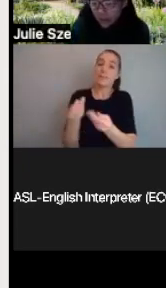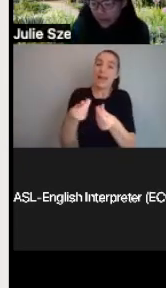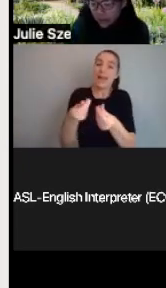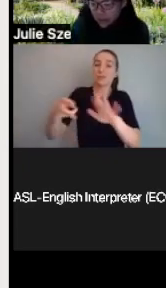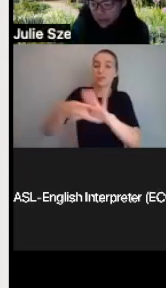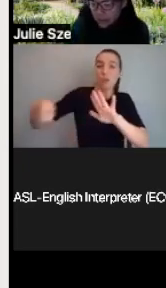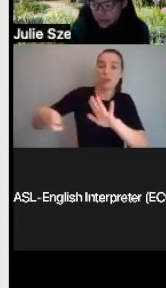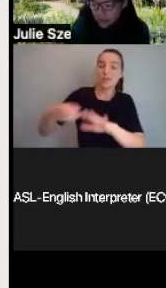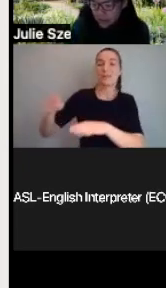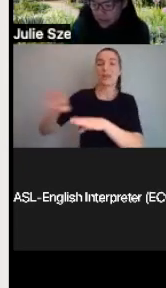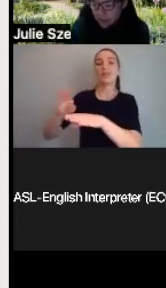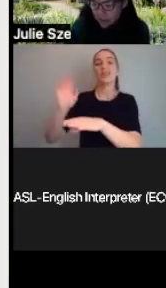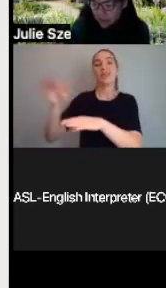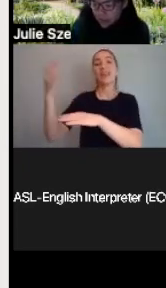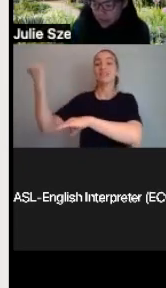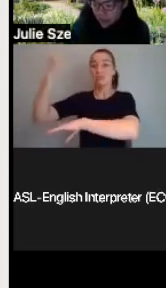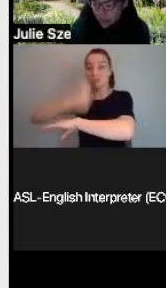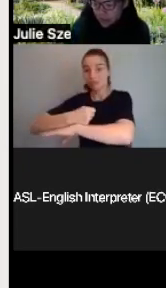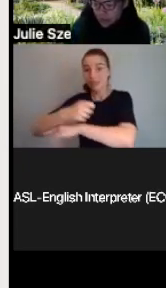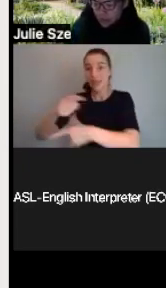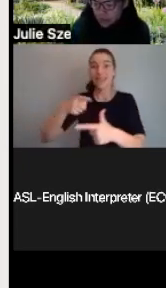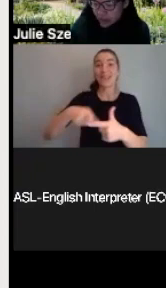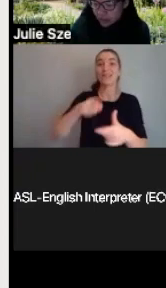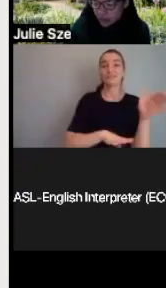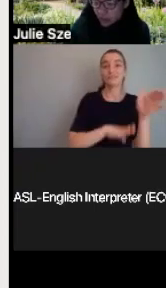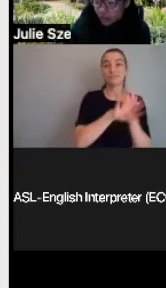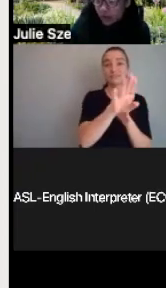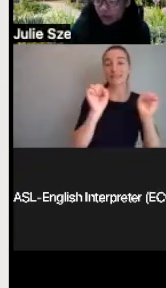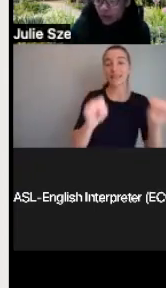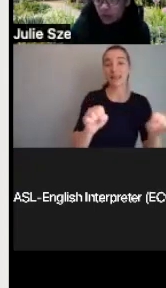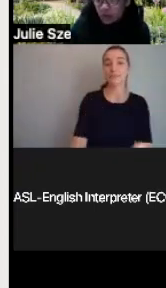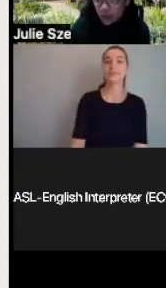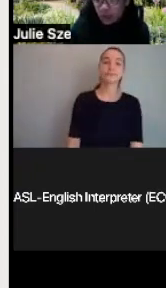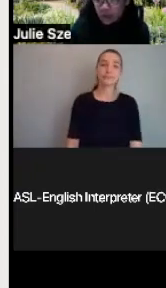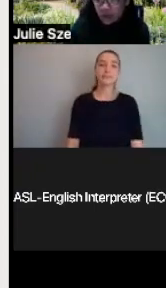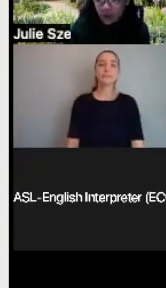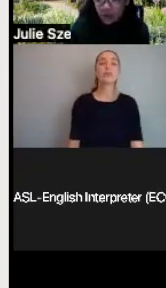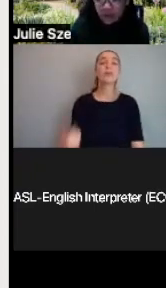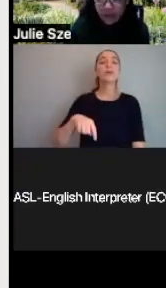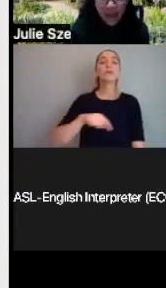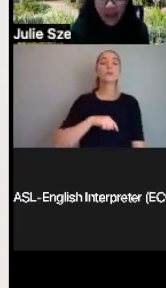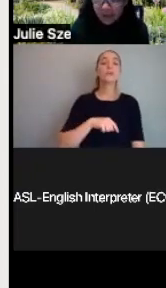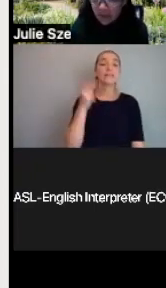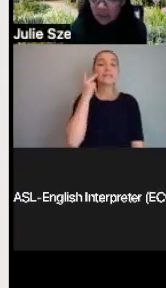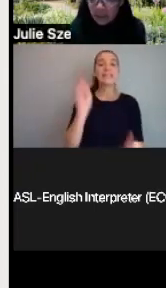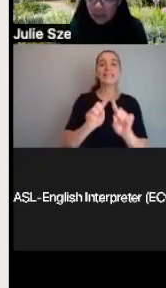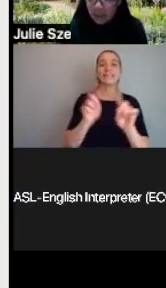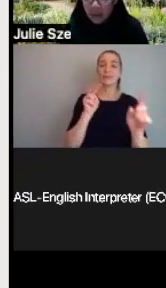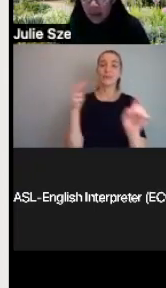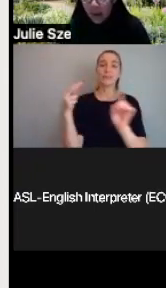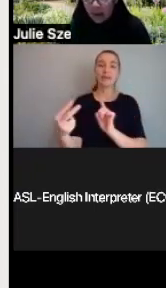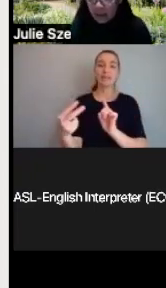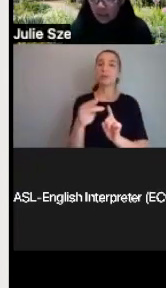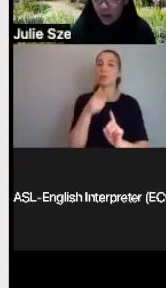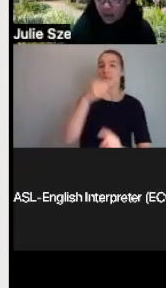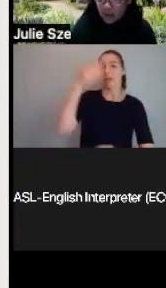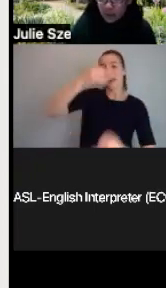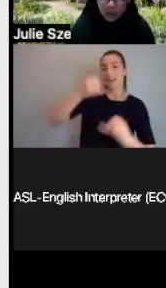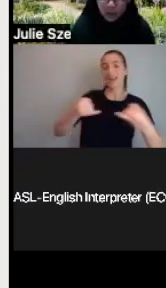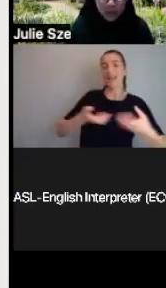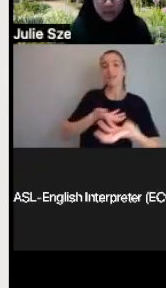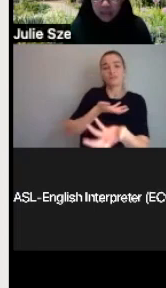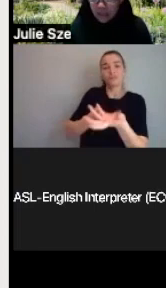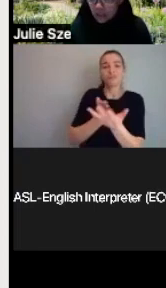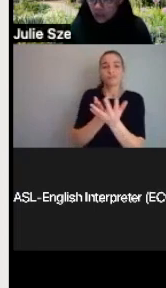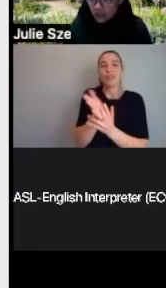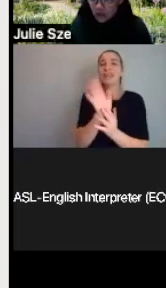Frontline activists, um, climate justice activists foreground their perspectives to argue that they have to lead policy practice and